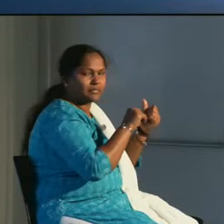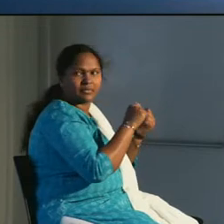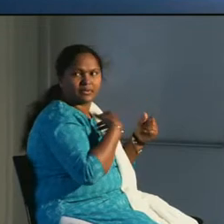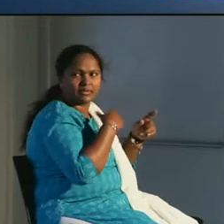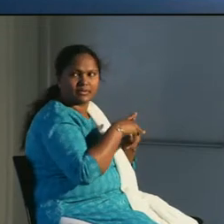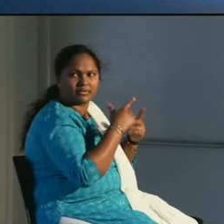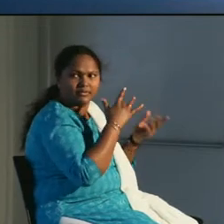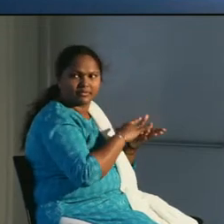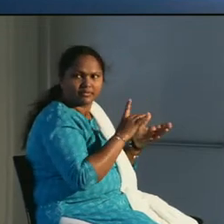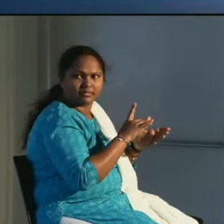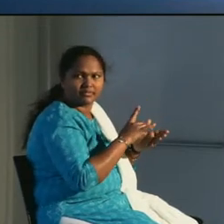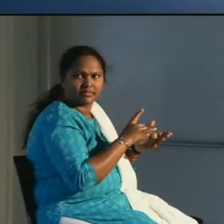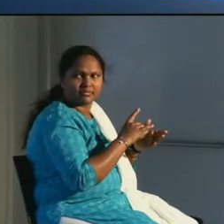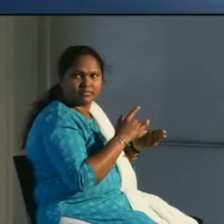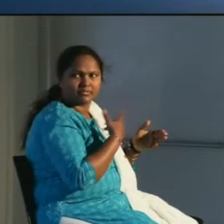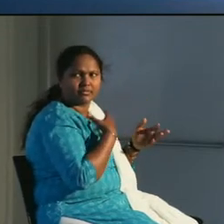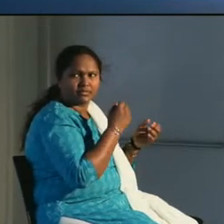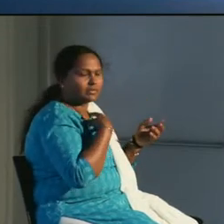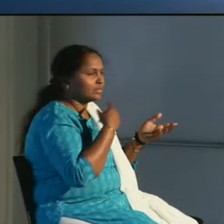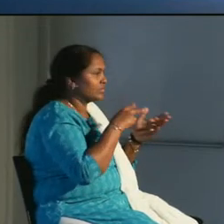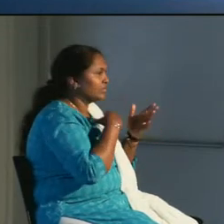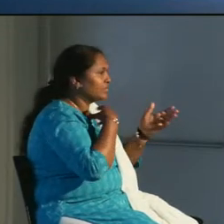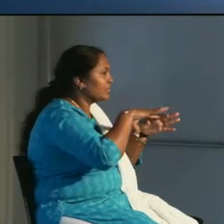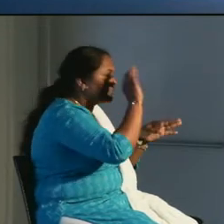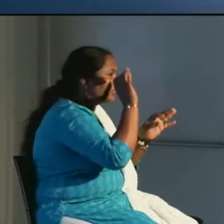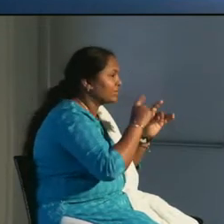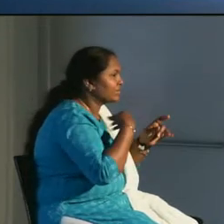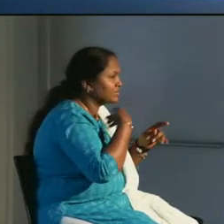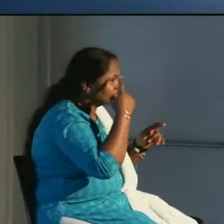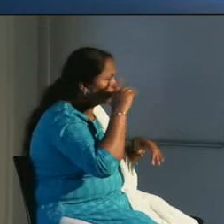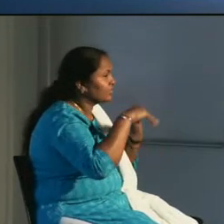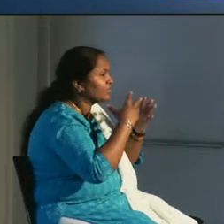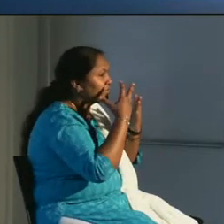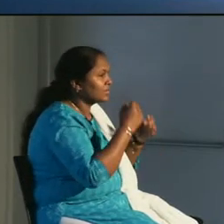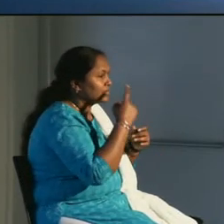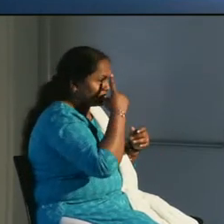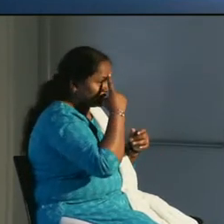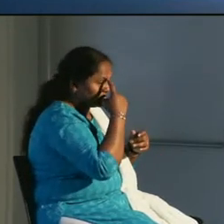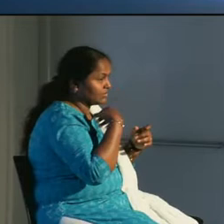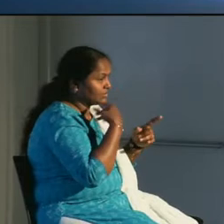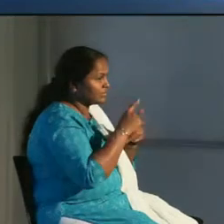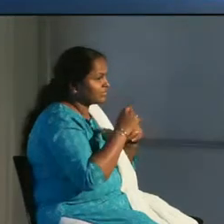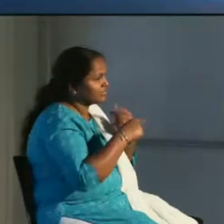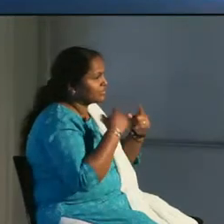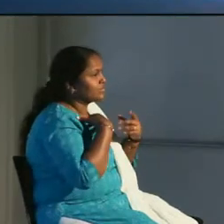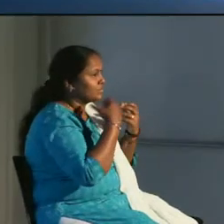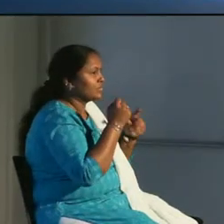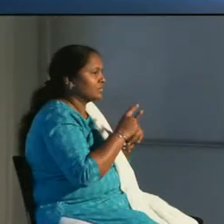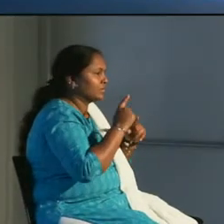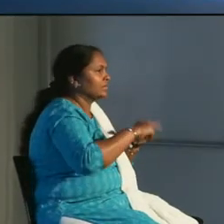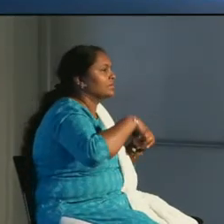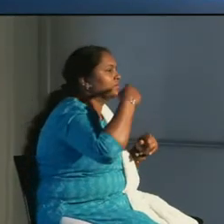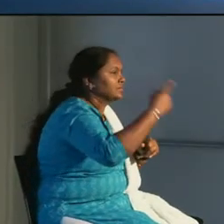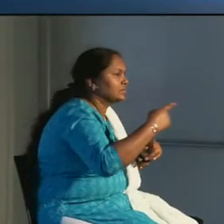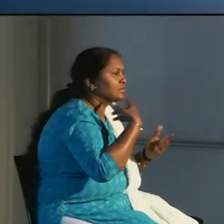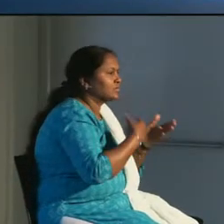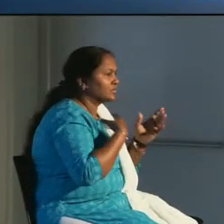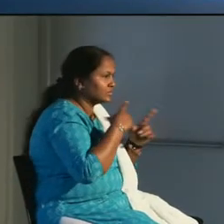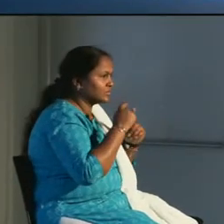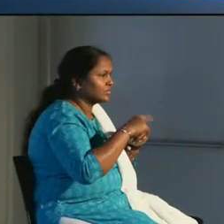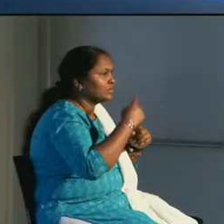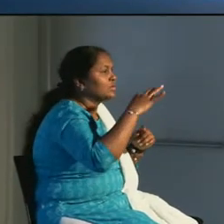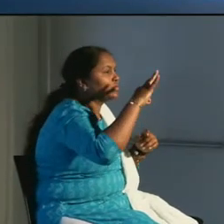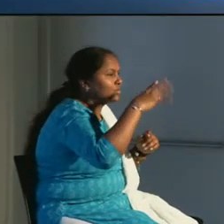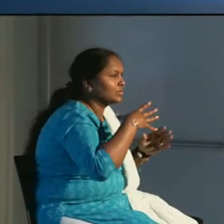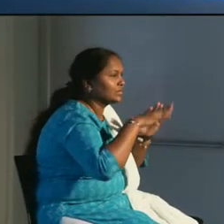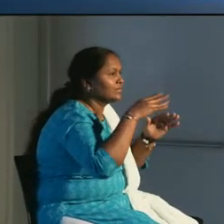revisit a piece. I'm not melancholic about what I've done. I don't think about, what I've done. I'm always thinking about what I can do next. which is the new space